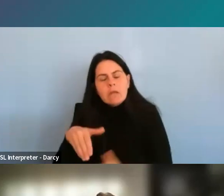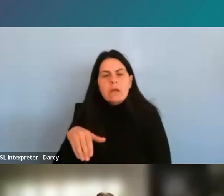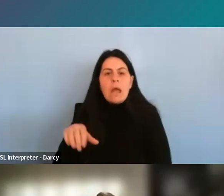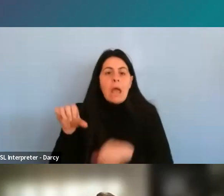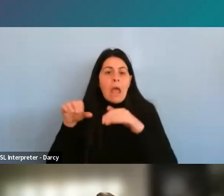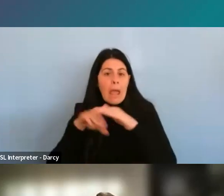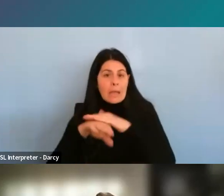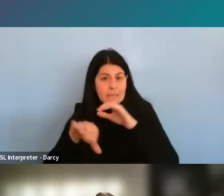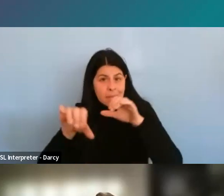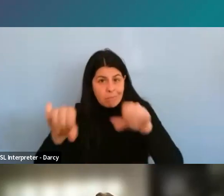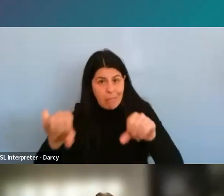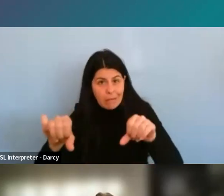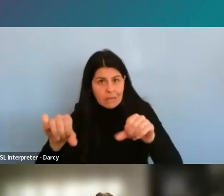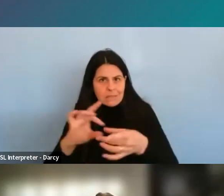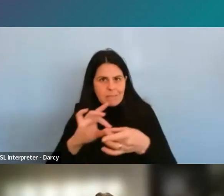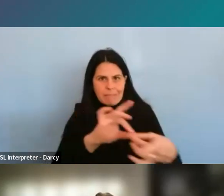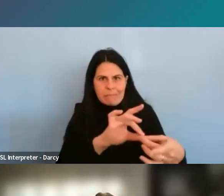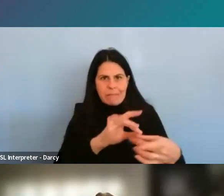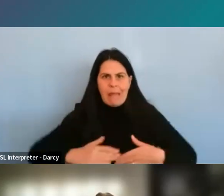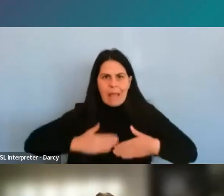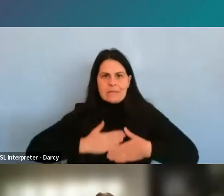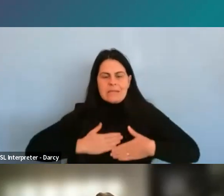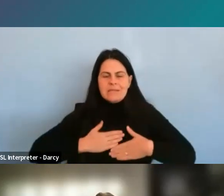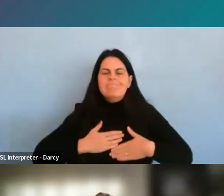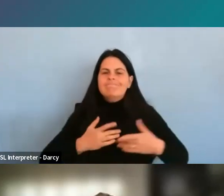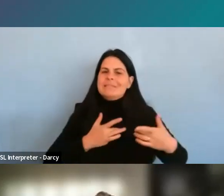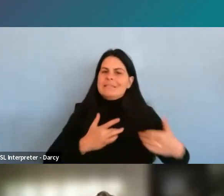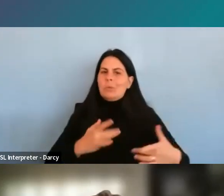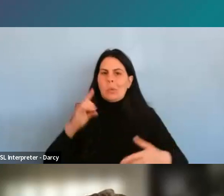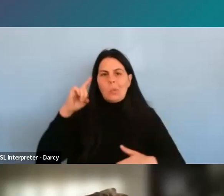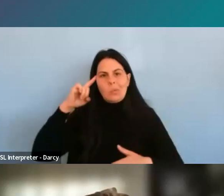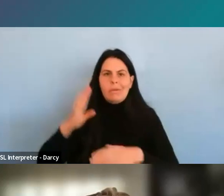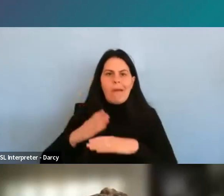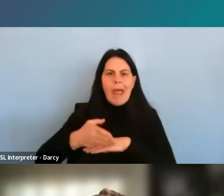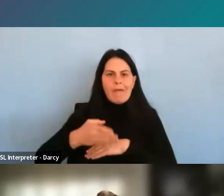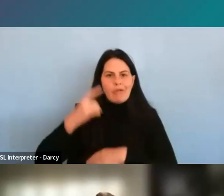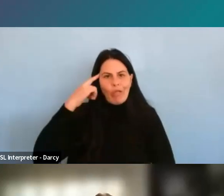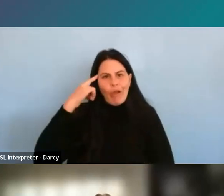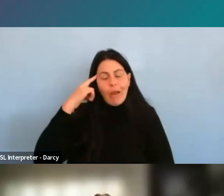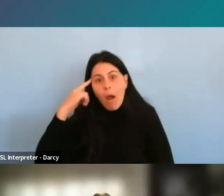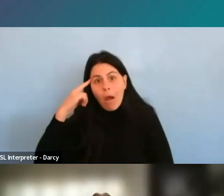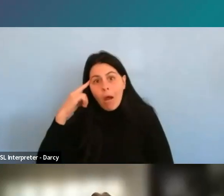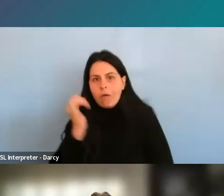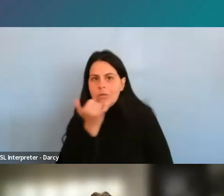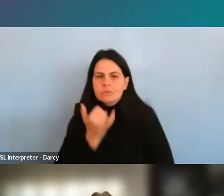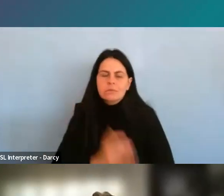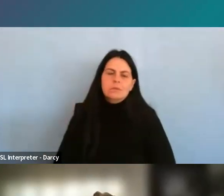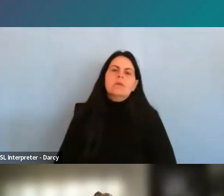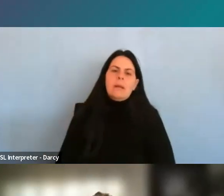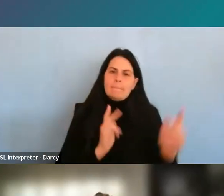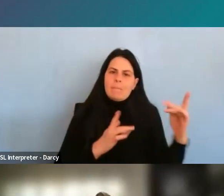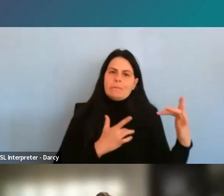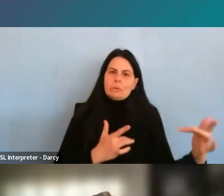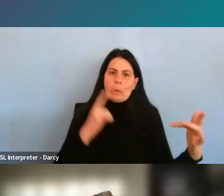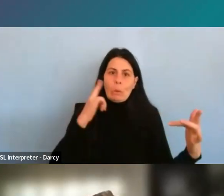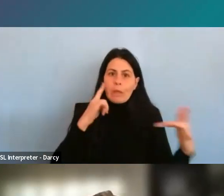accessibility, particularly in entertainment, is an afterthought. It's something that people think about when they're